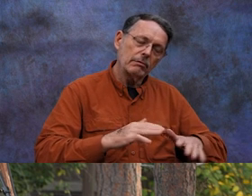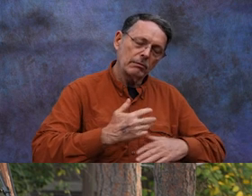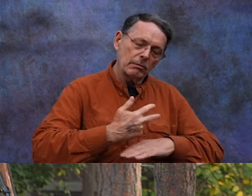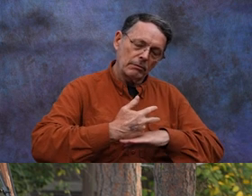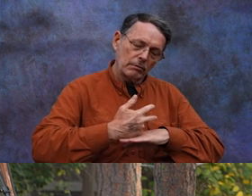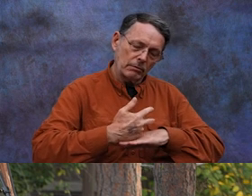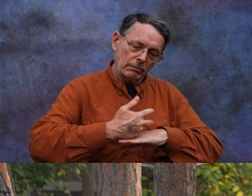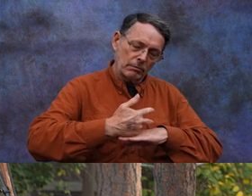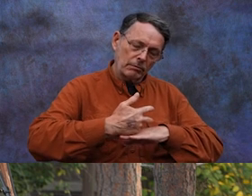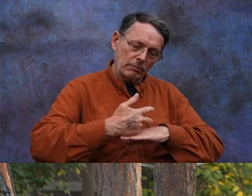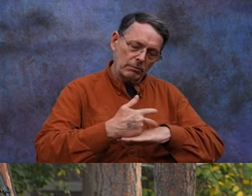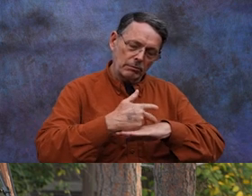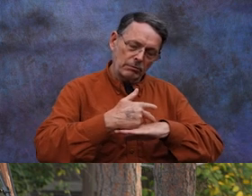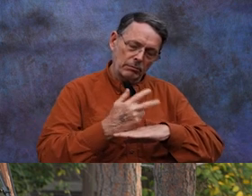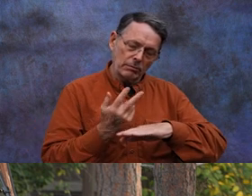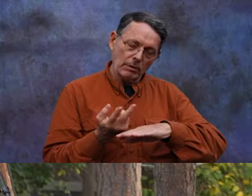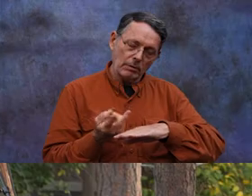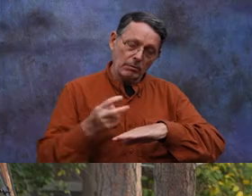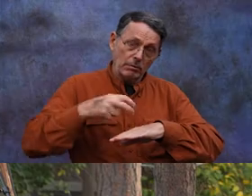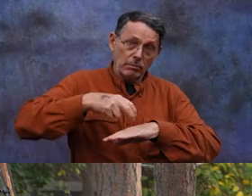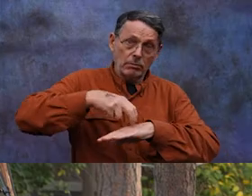And let yourself set sail.